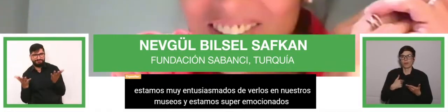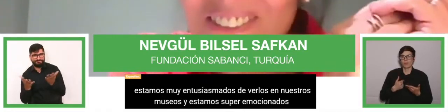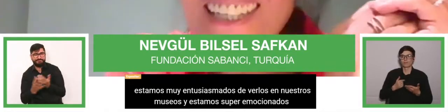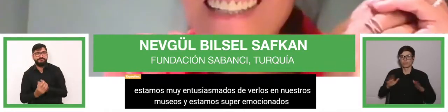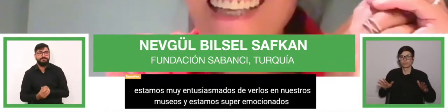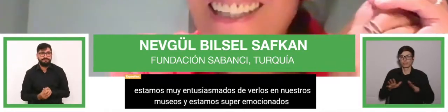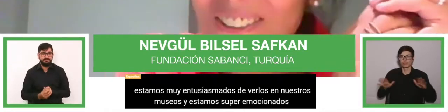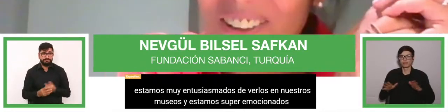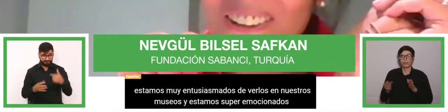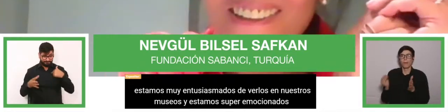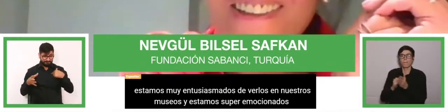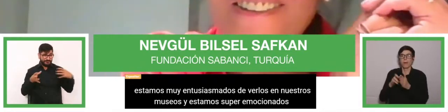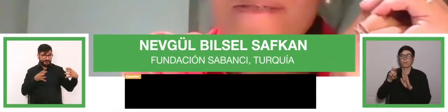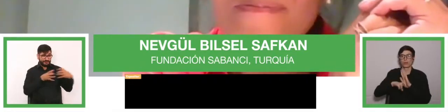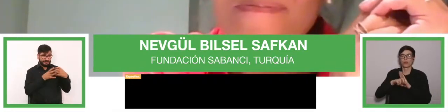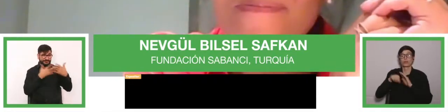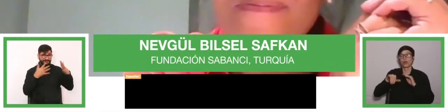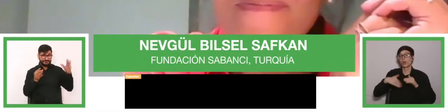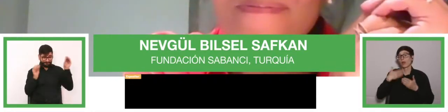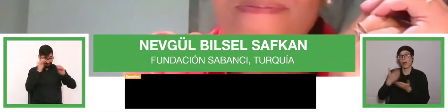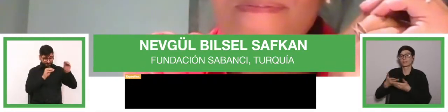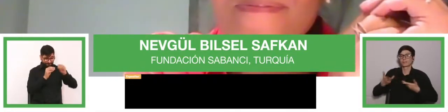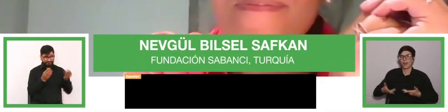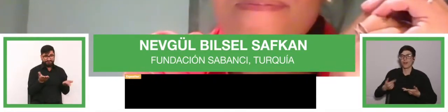would like to share. Thank you, Loic.